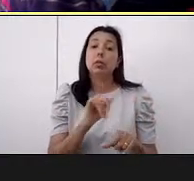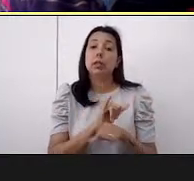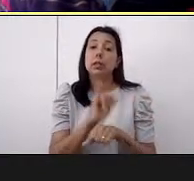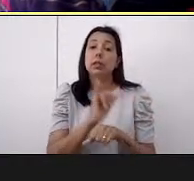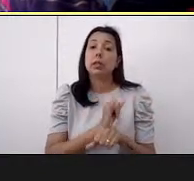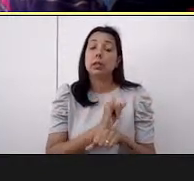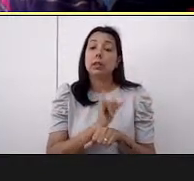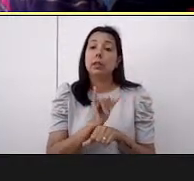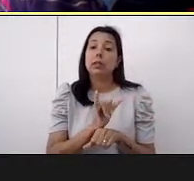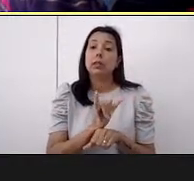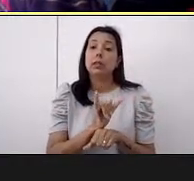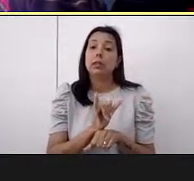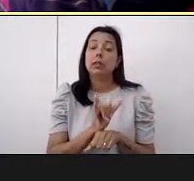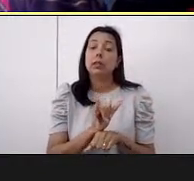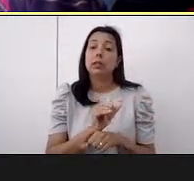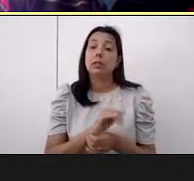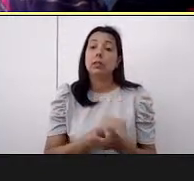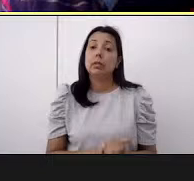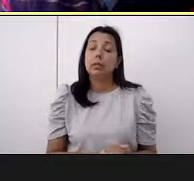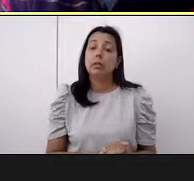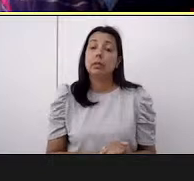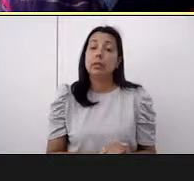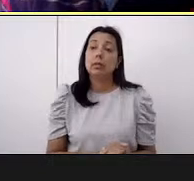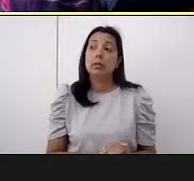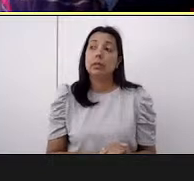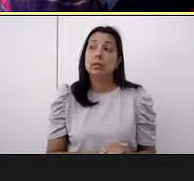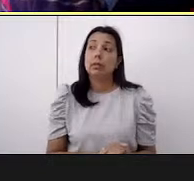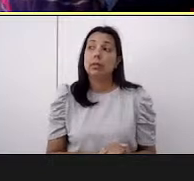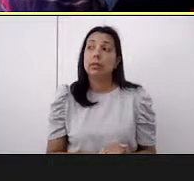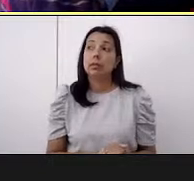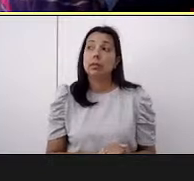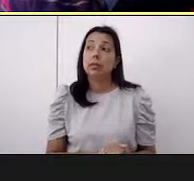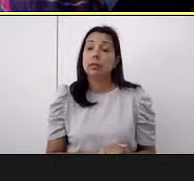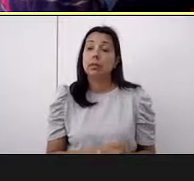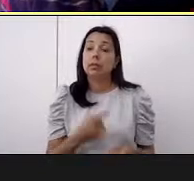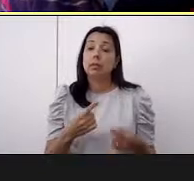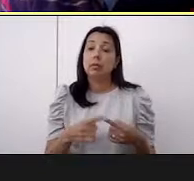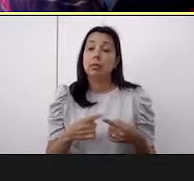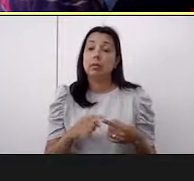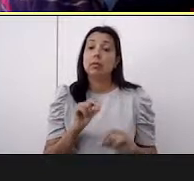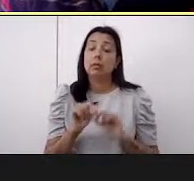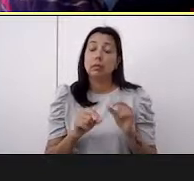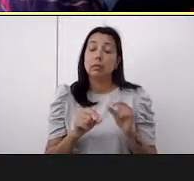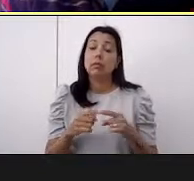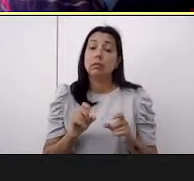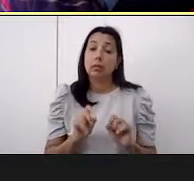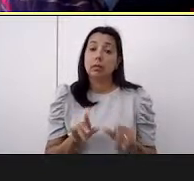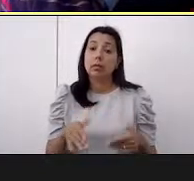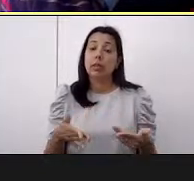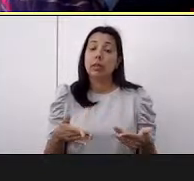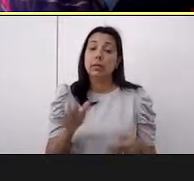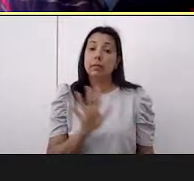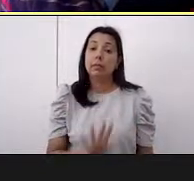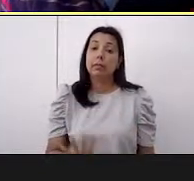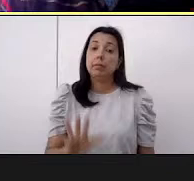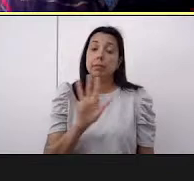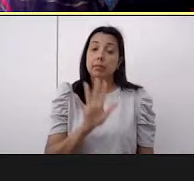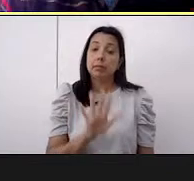on the increasing use of legal channels by social movements to advance their causes.